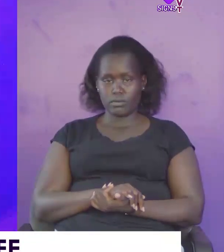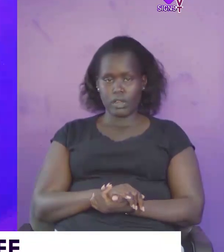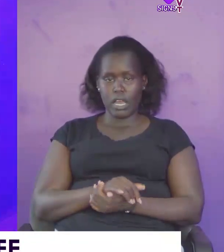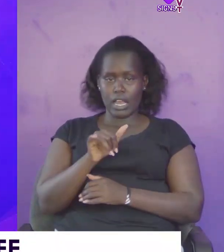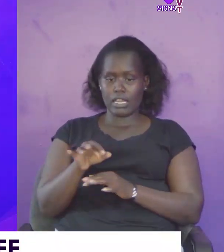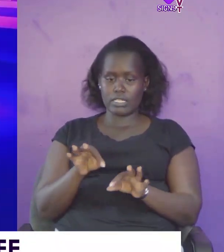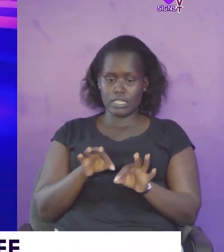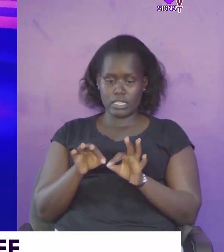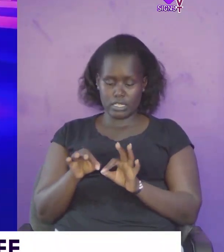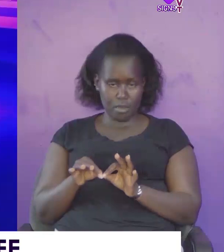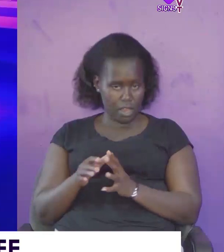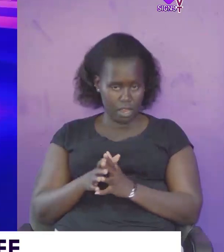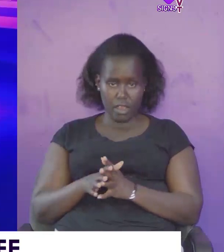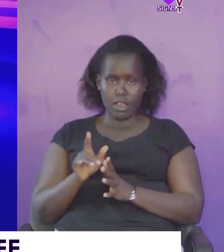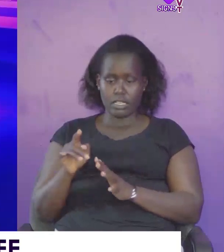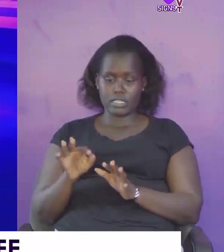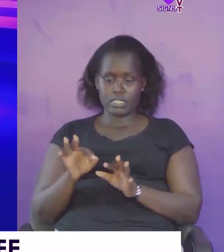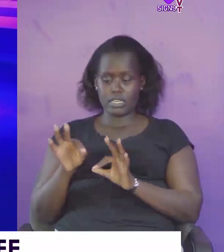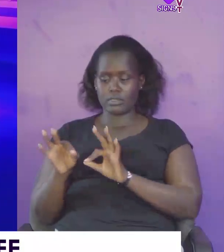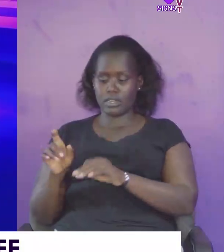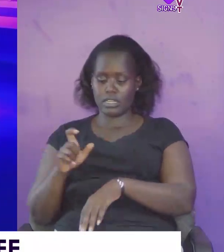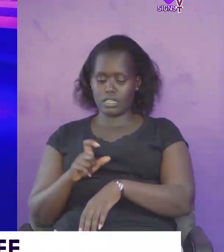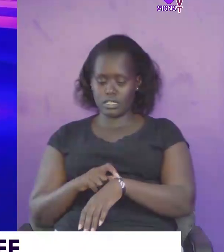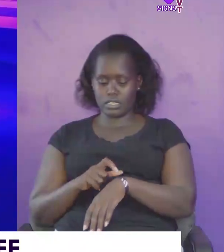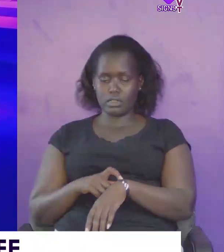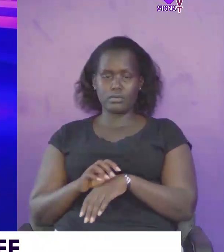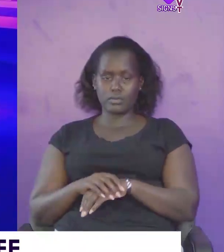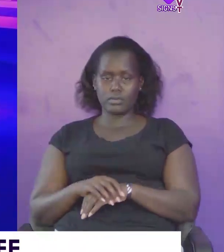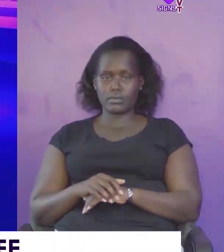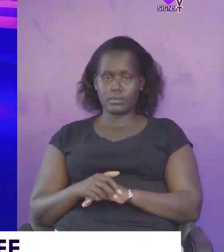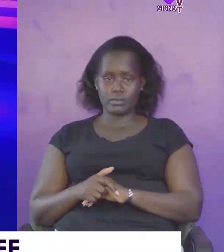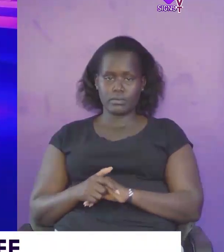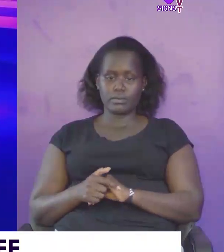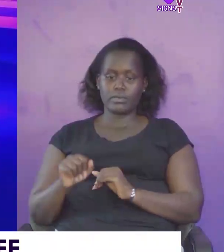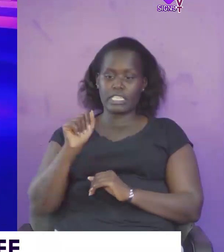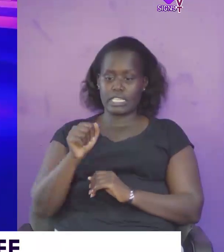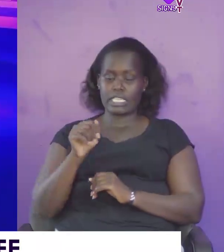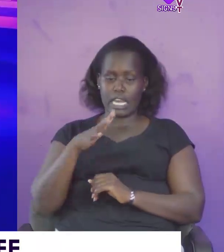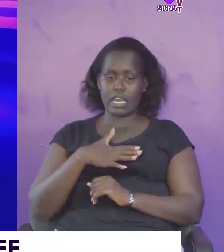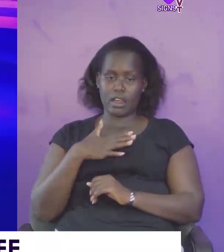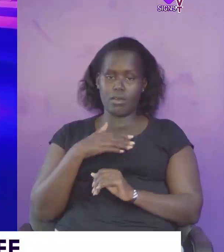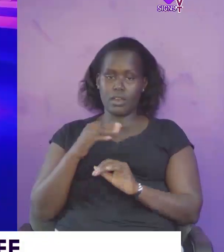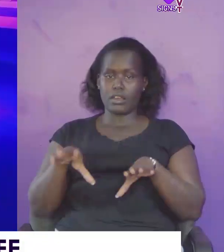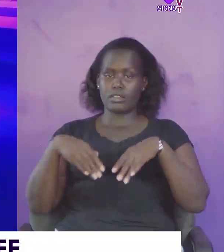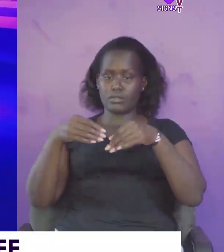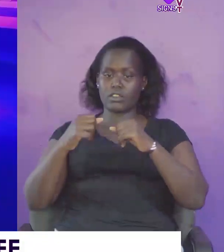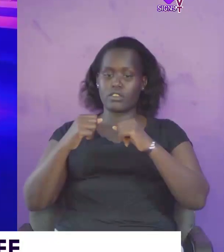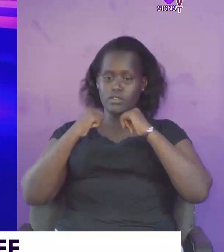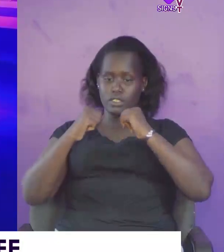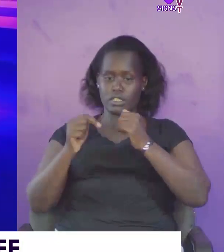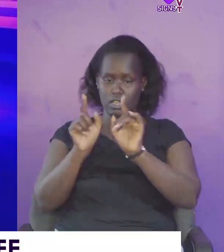its heroes. So I think these are our defining moments. And yeah, I think mine is just to give strength and to